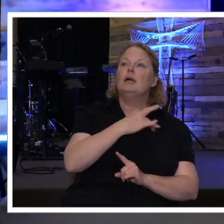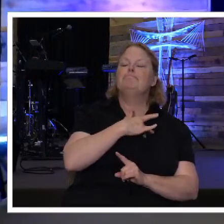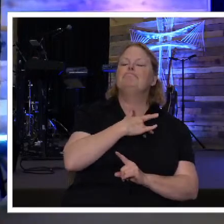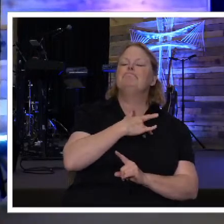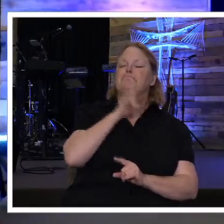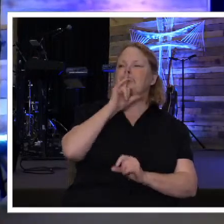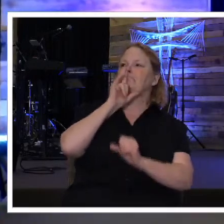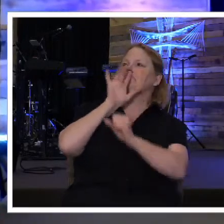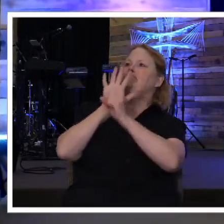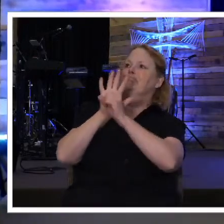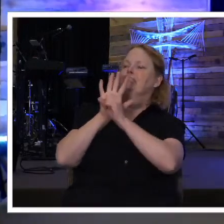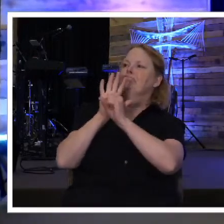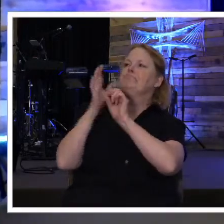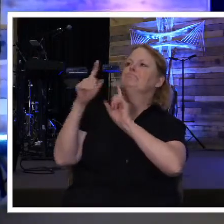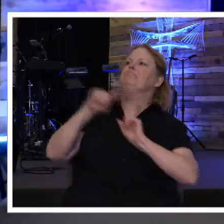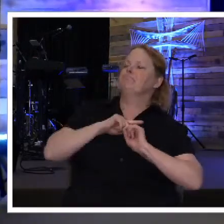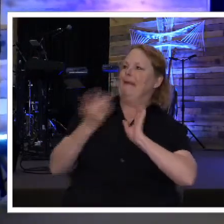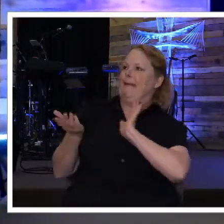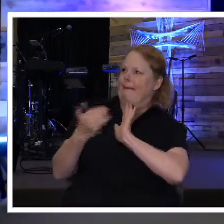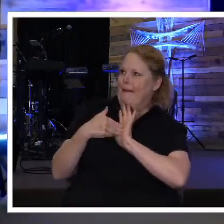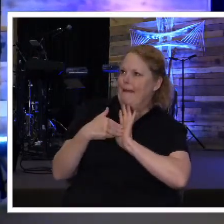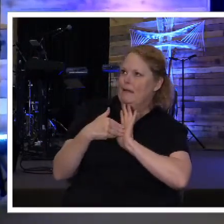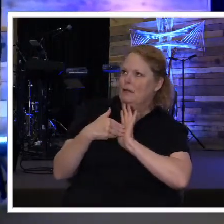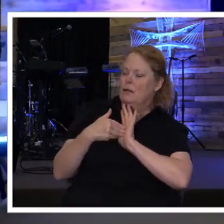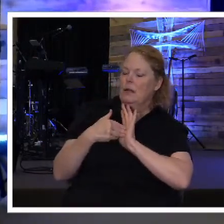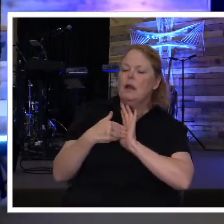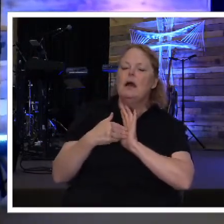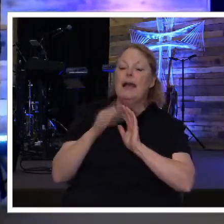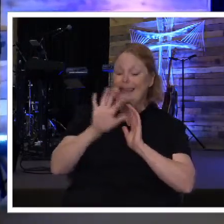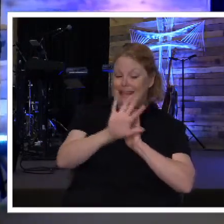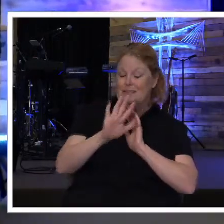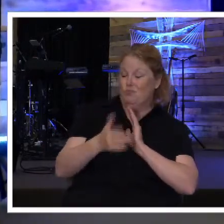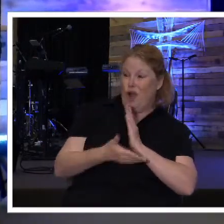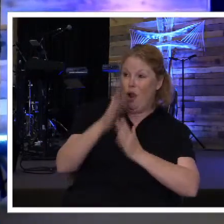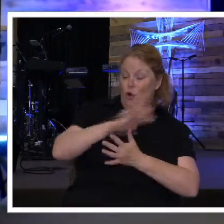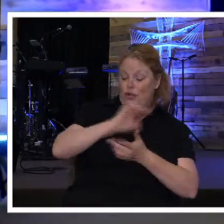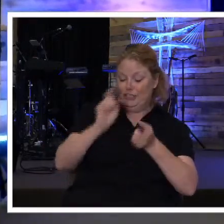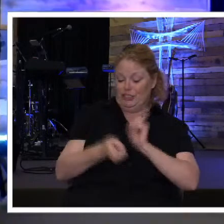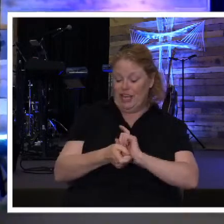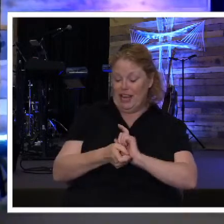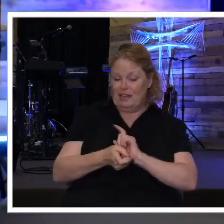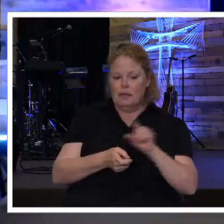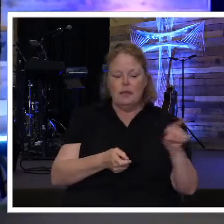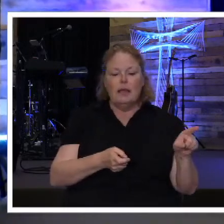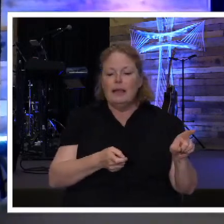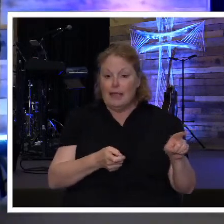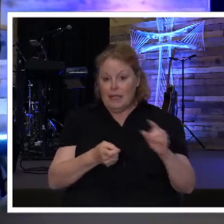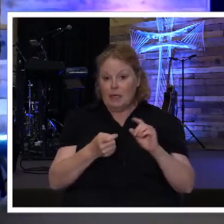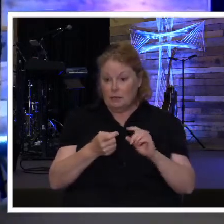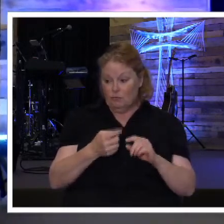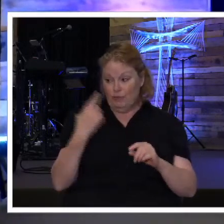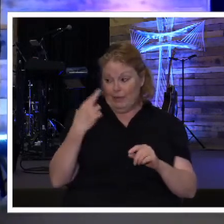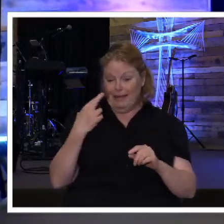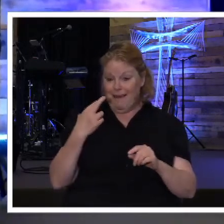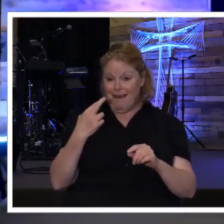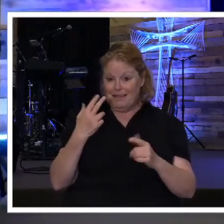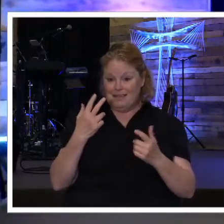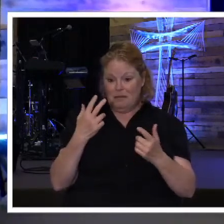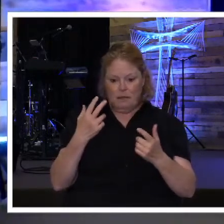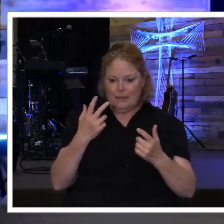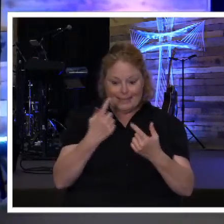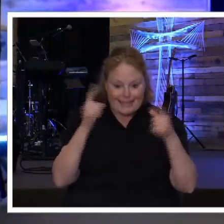Lord and readjusted his priorities. And he later told me, he goes, "I did not realize how easy the trap of success would be to fall